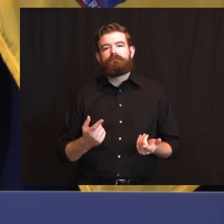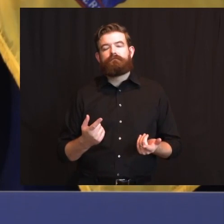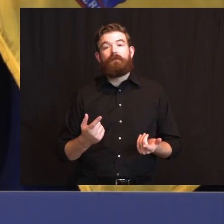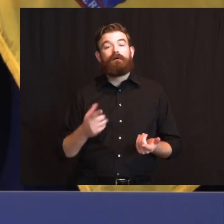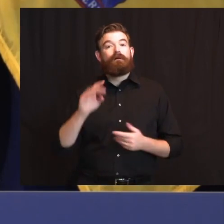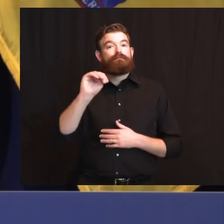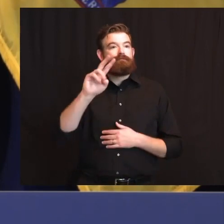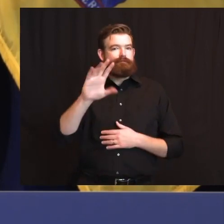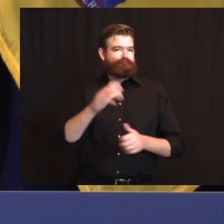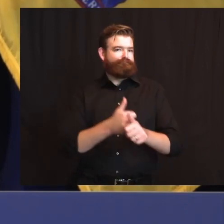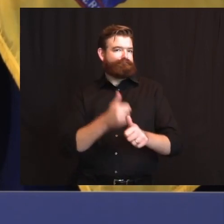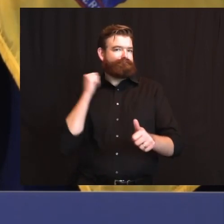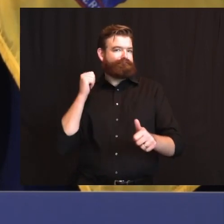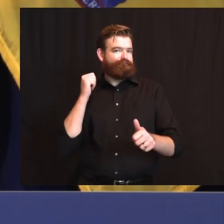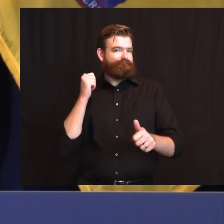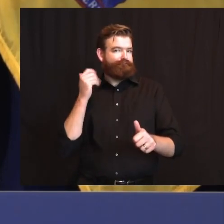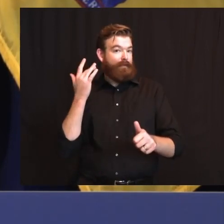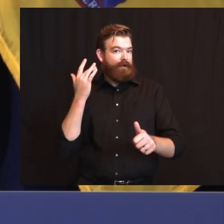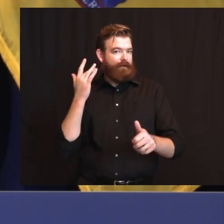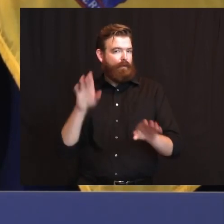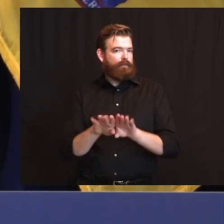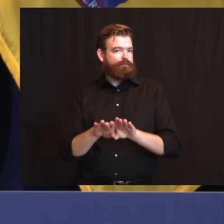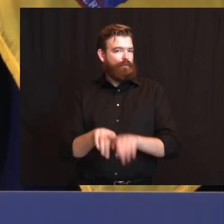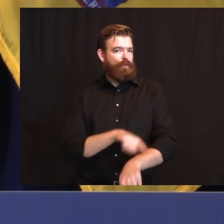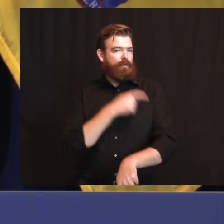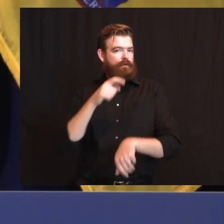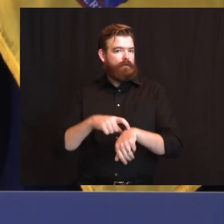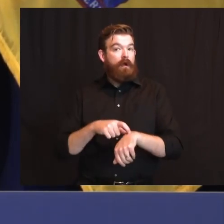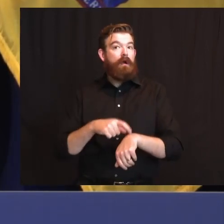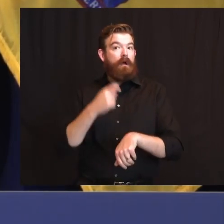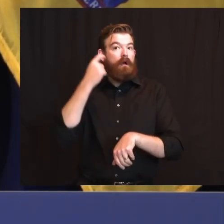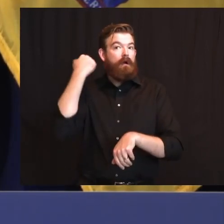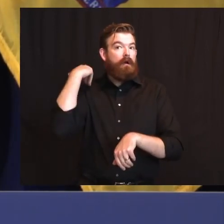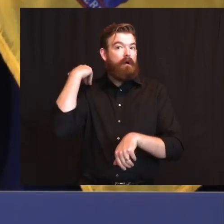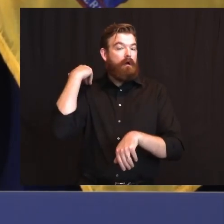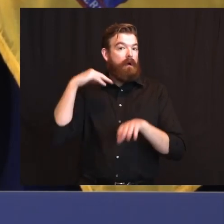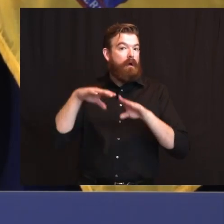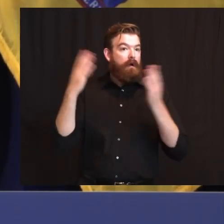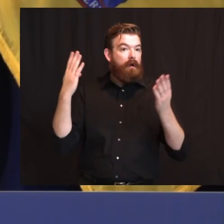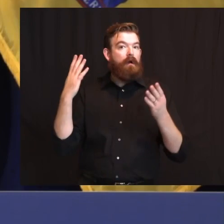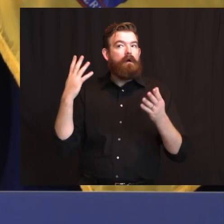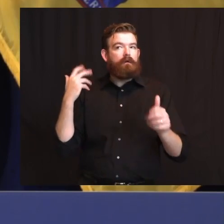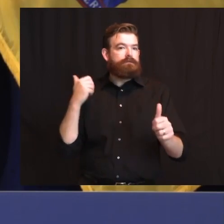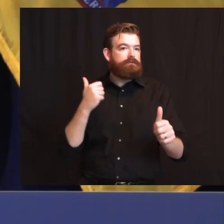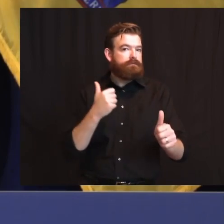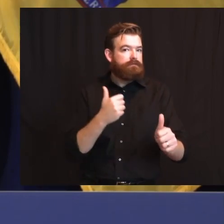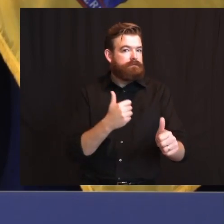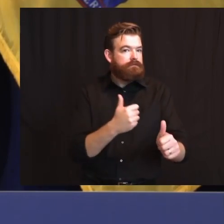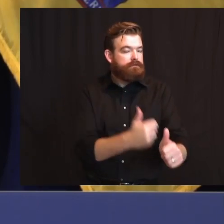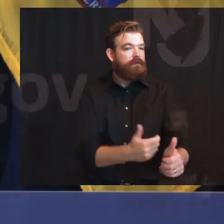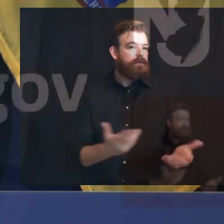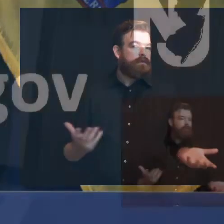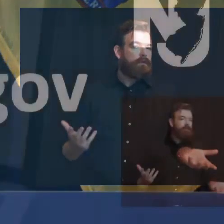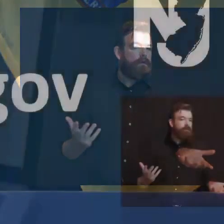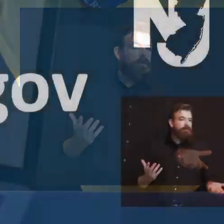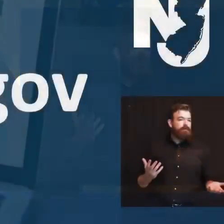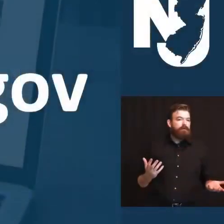wait times and lines at MVC agencies. We know this is a topic prominently on the minds of a lot of you out